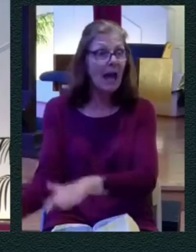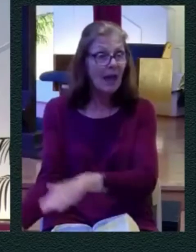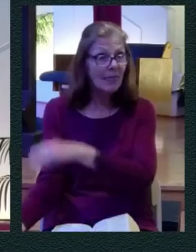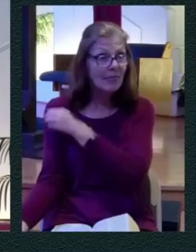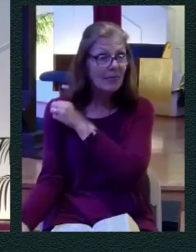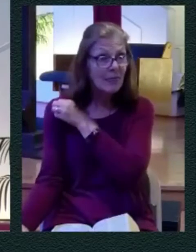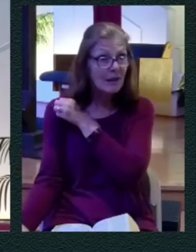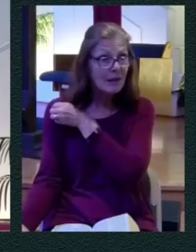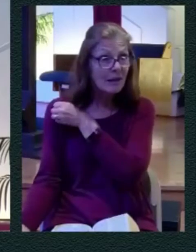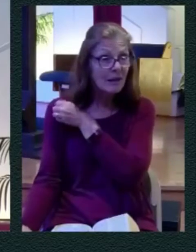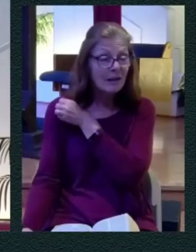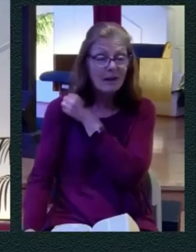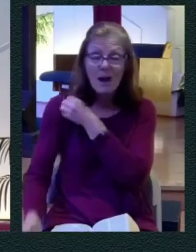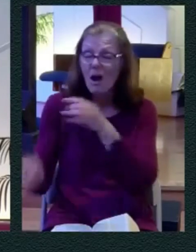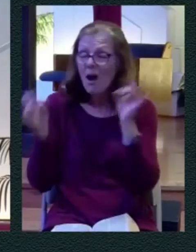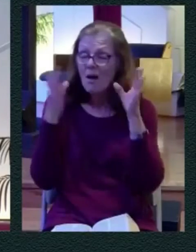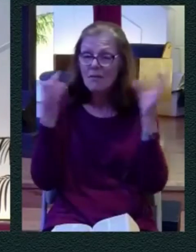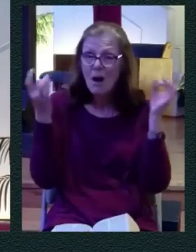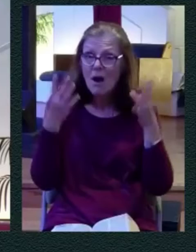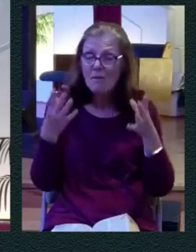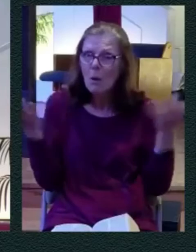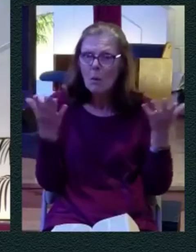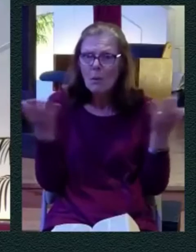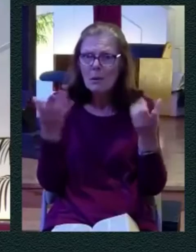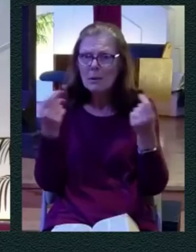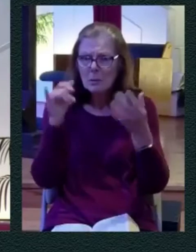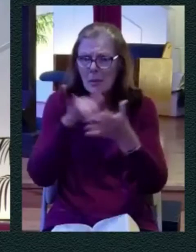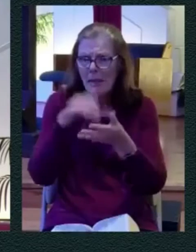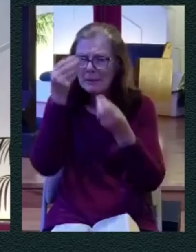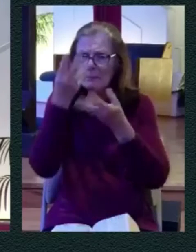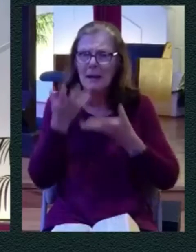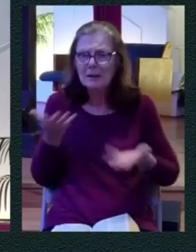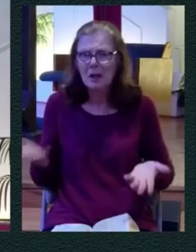awful means. What do we do with this?